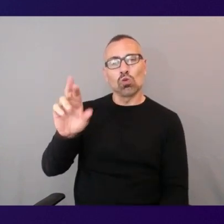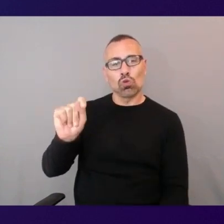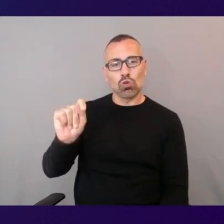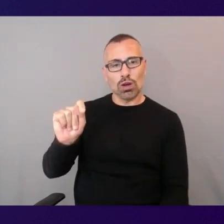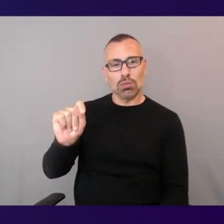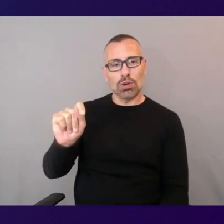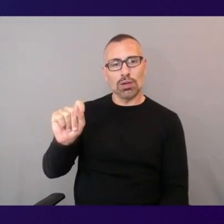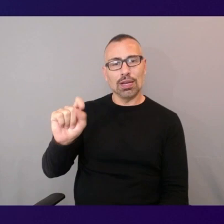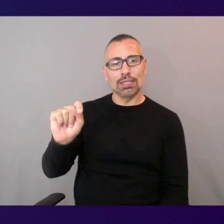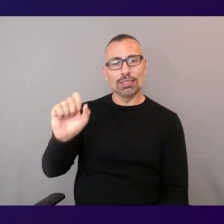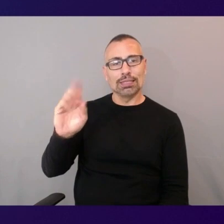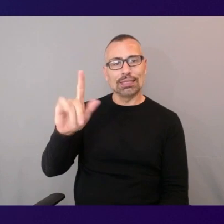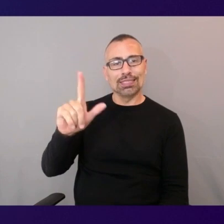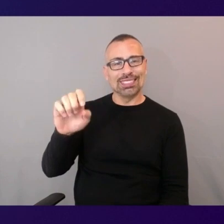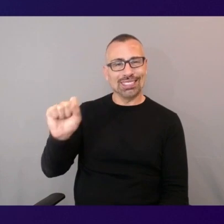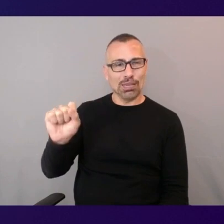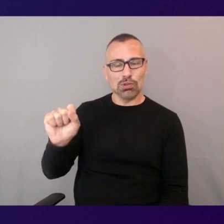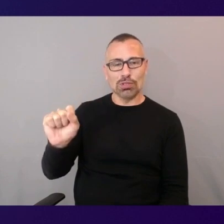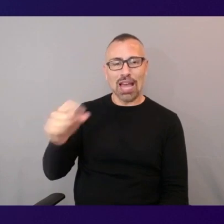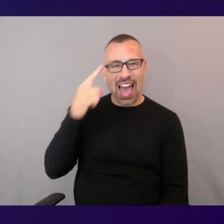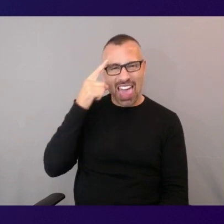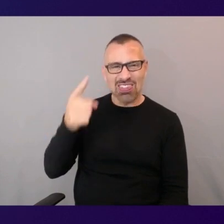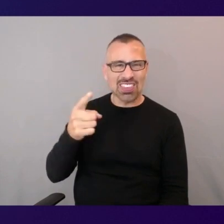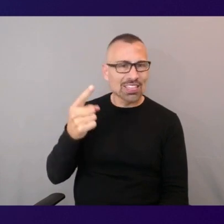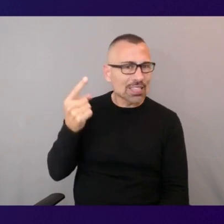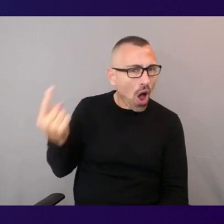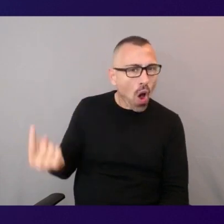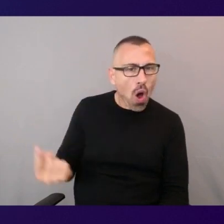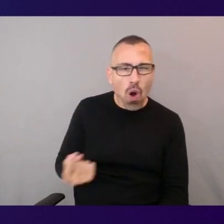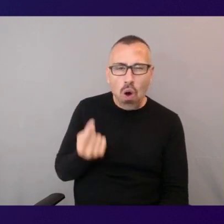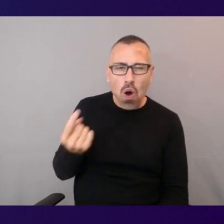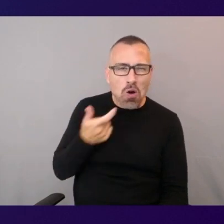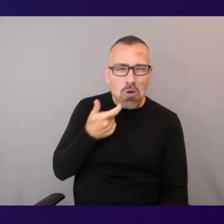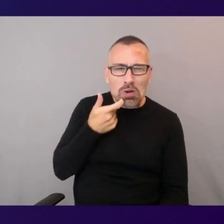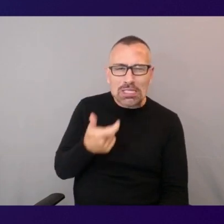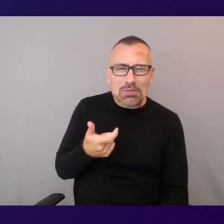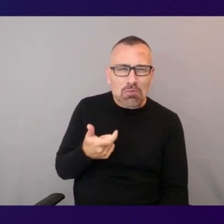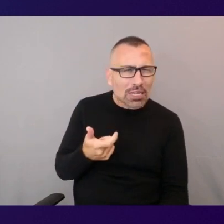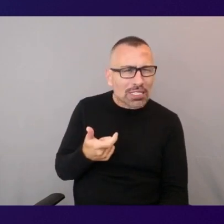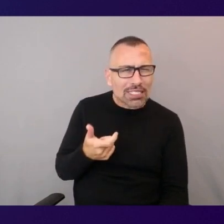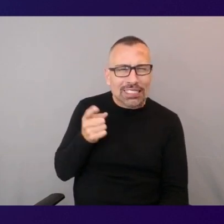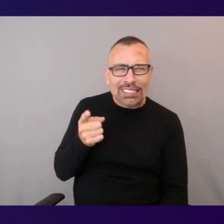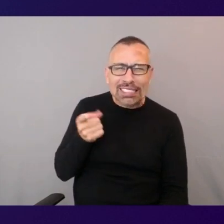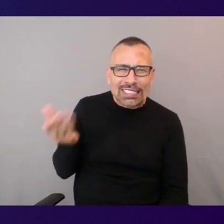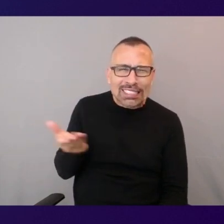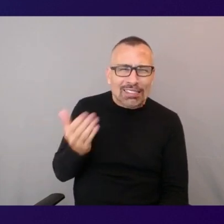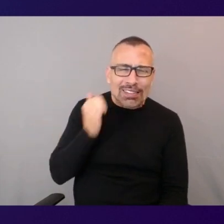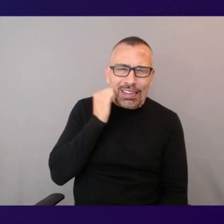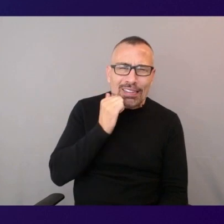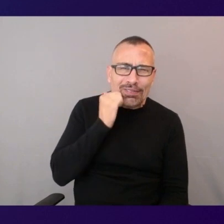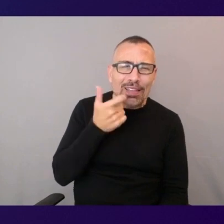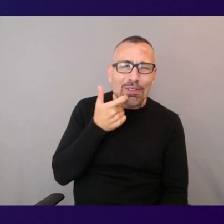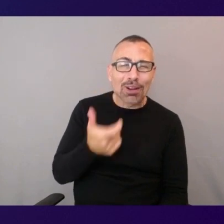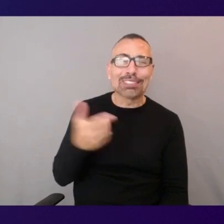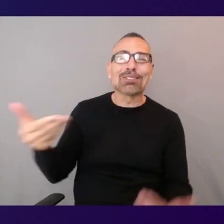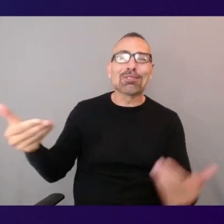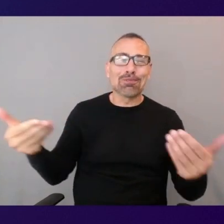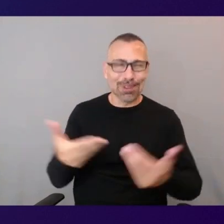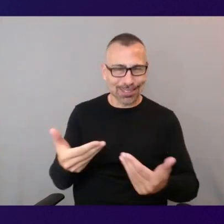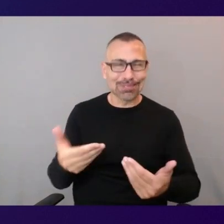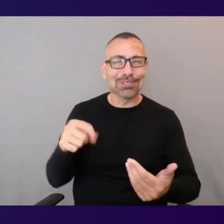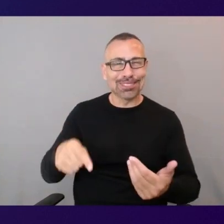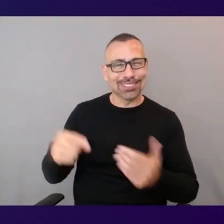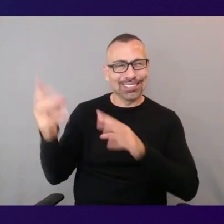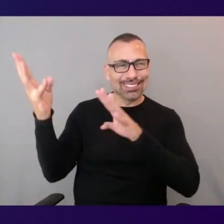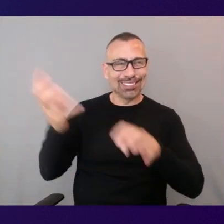maybe every stream. I don't know. I think they're here every day. So welcome to the stream, Robert. Workspaces are